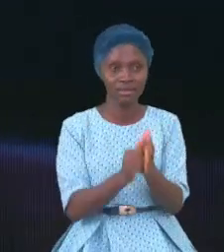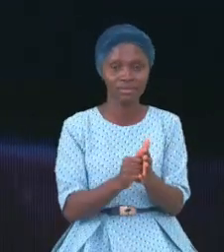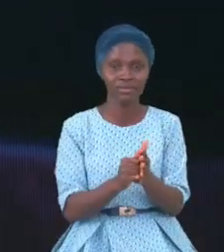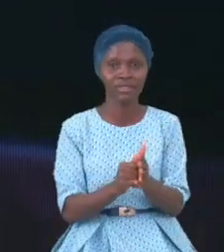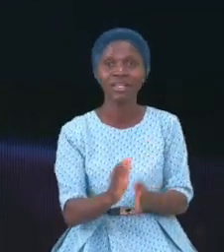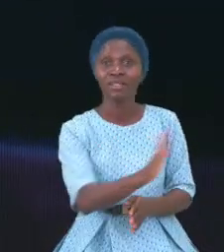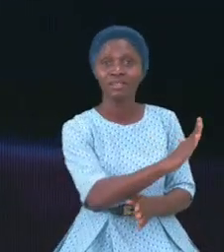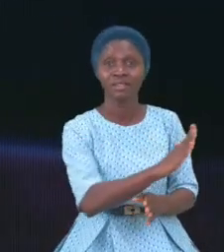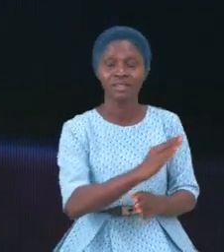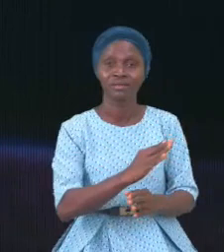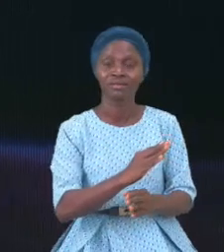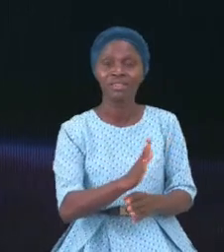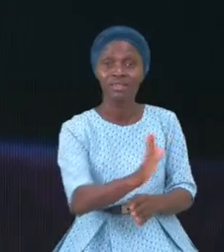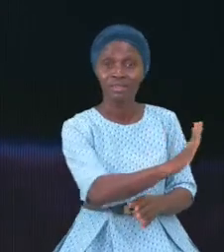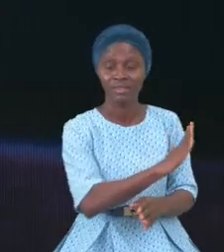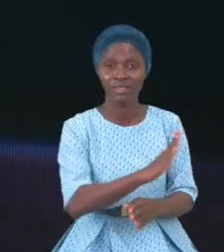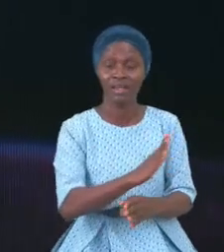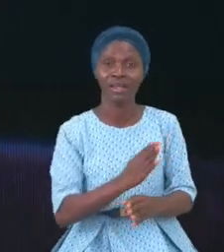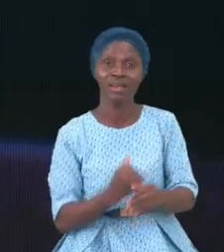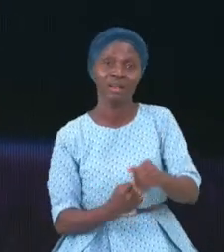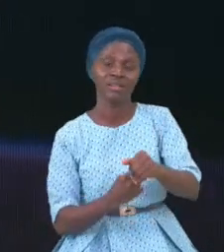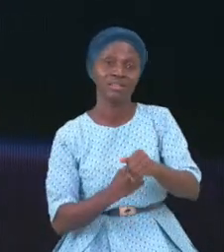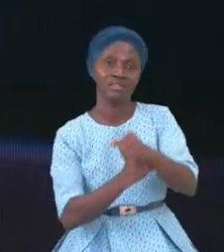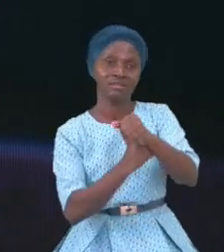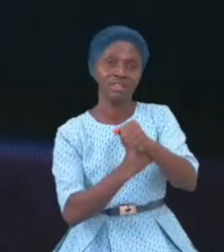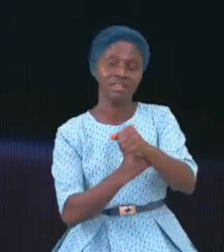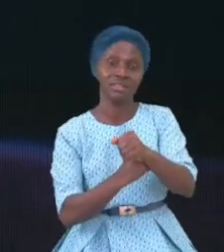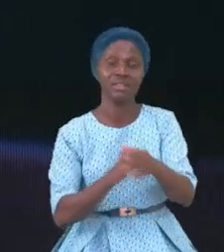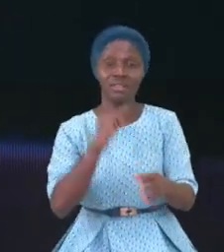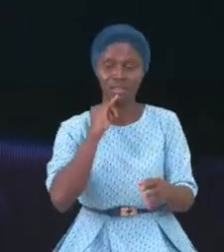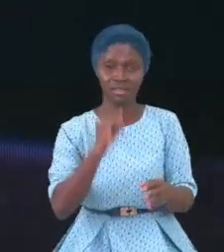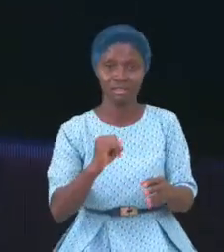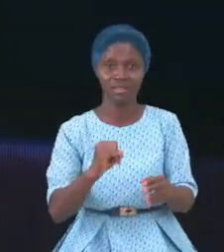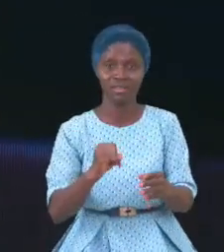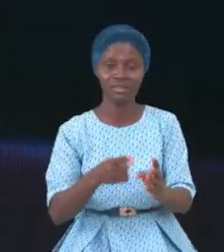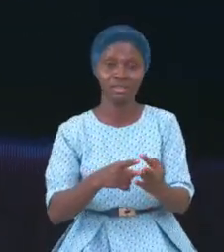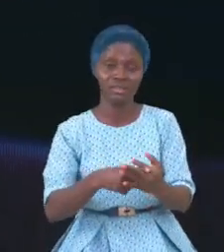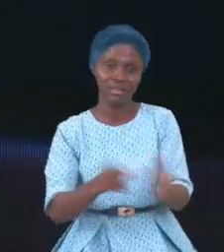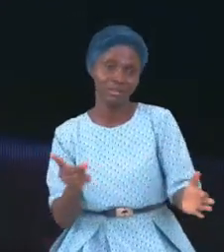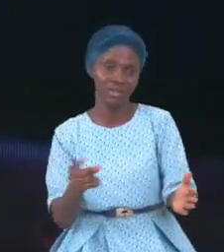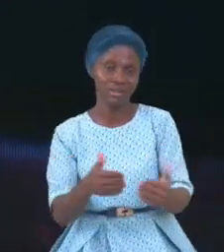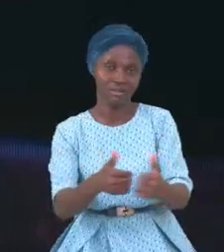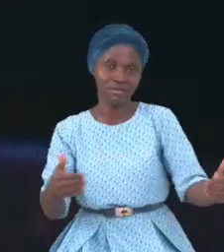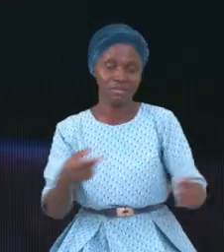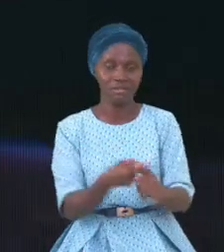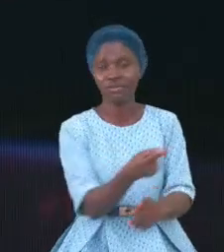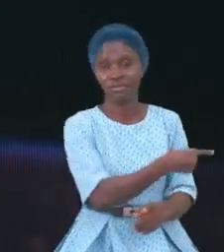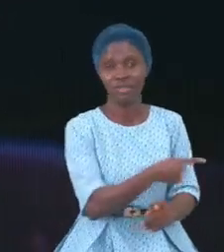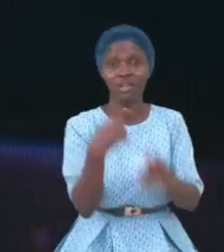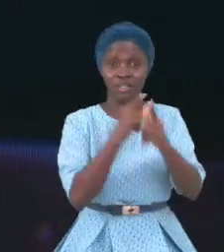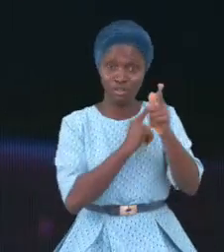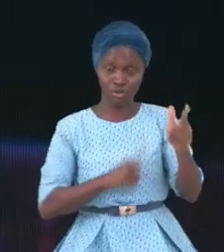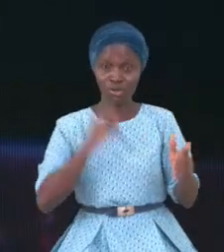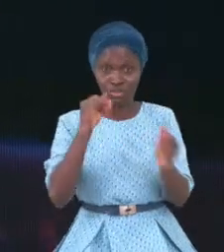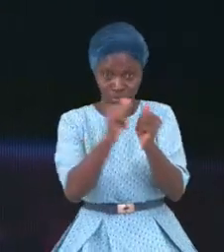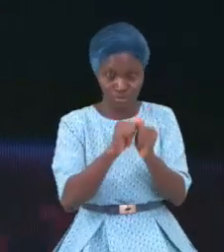is departed from them, and the Lord is with us. Fear them not. The Lord is with us.